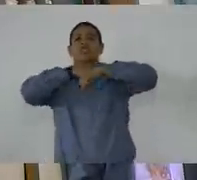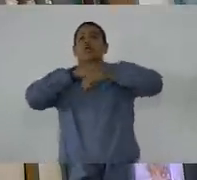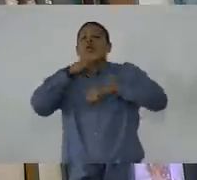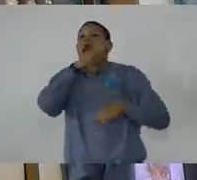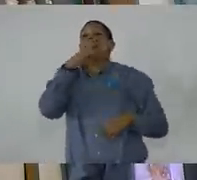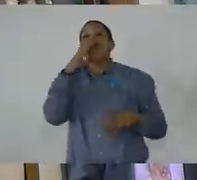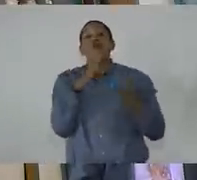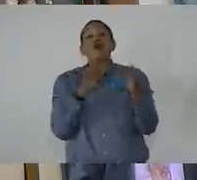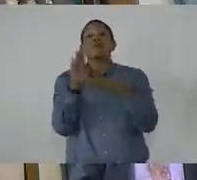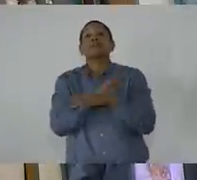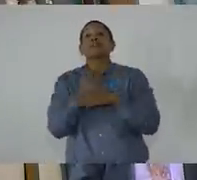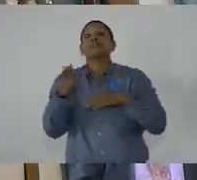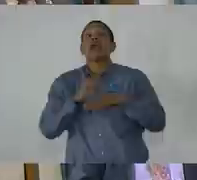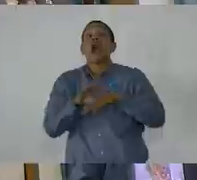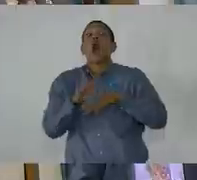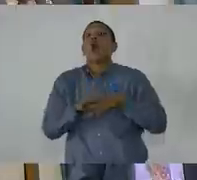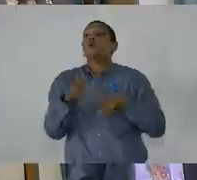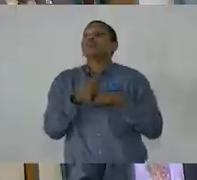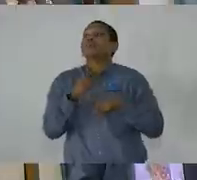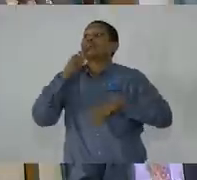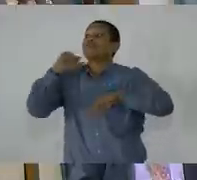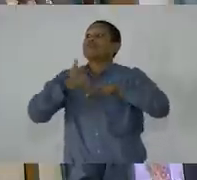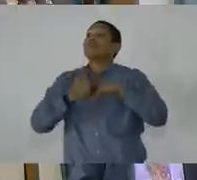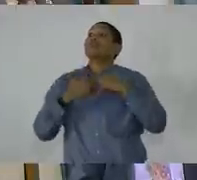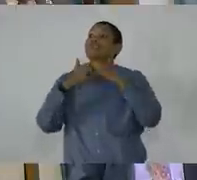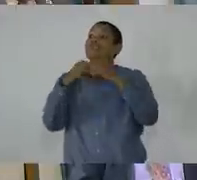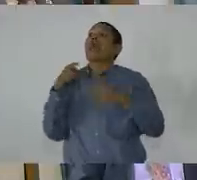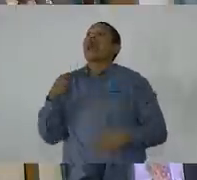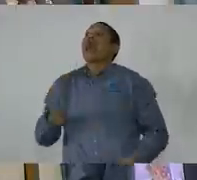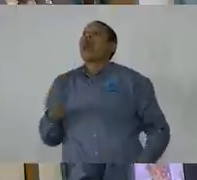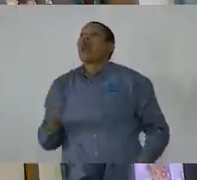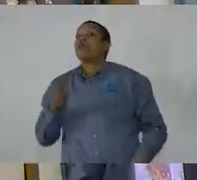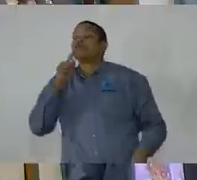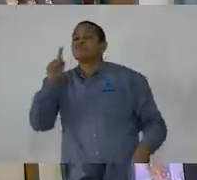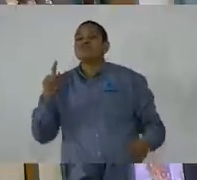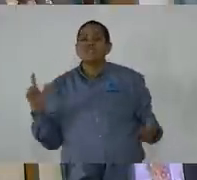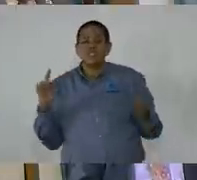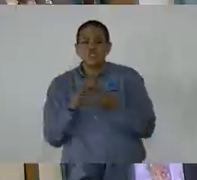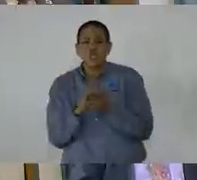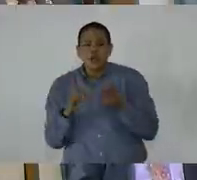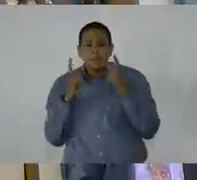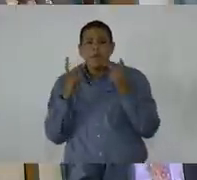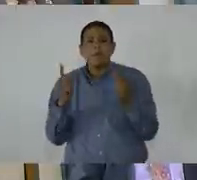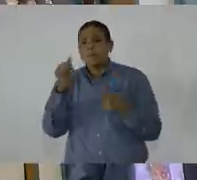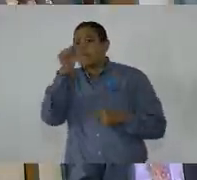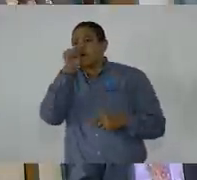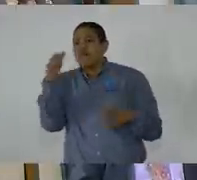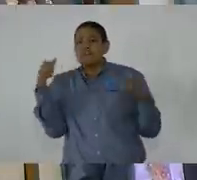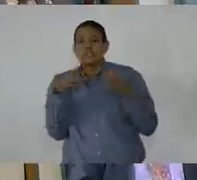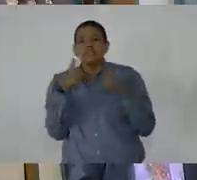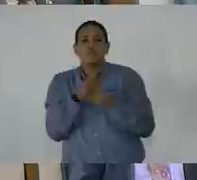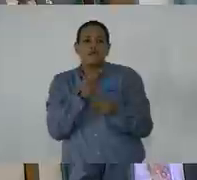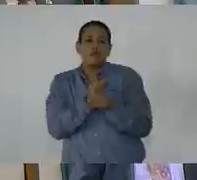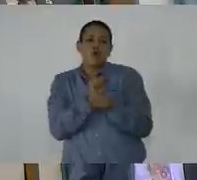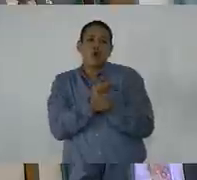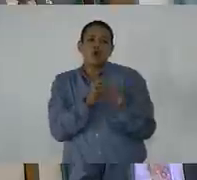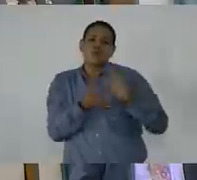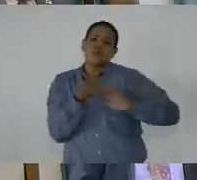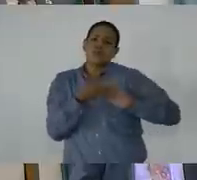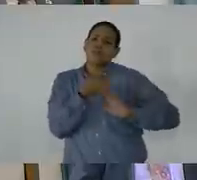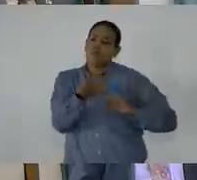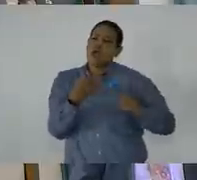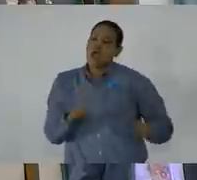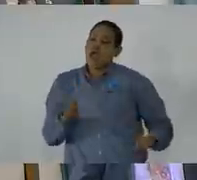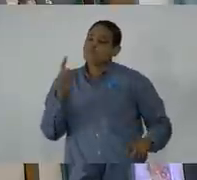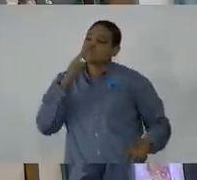Council that was established is a joint public and private sector working body that was